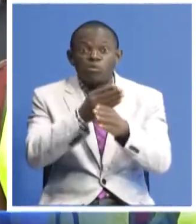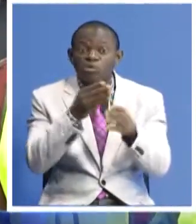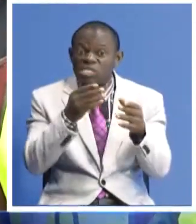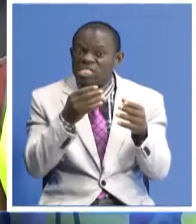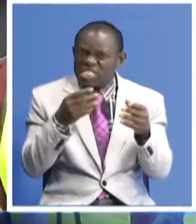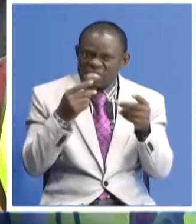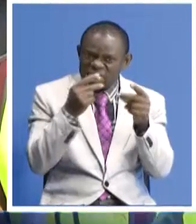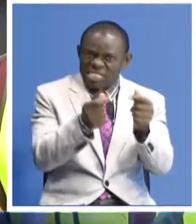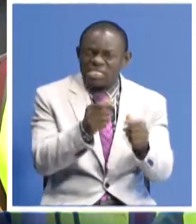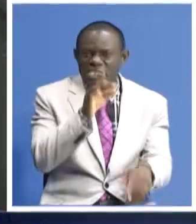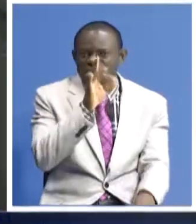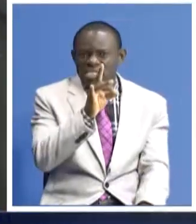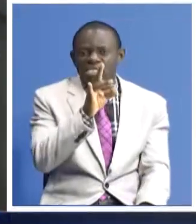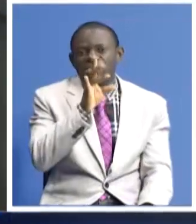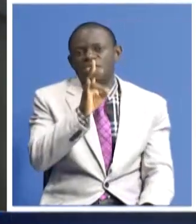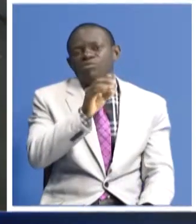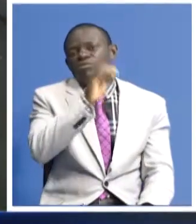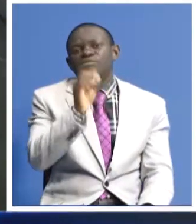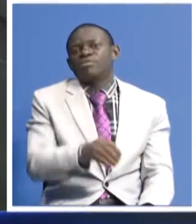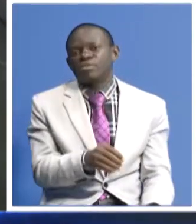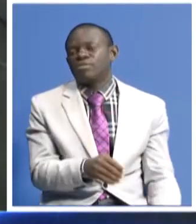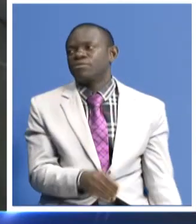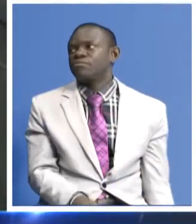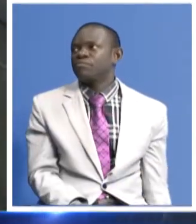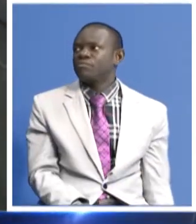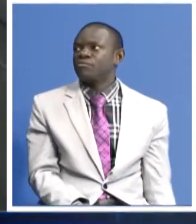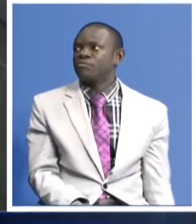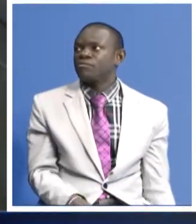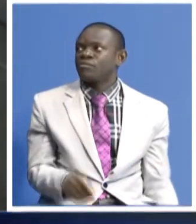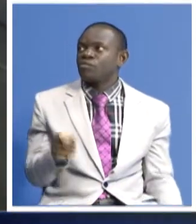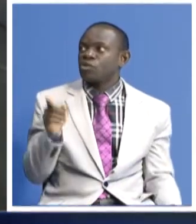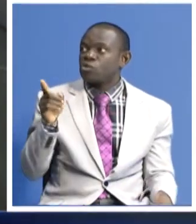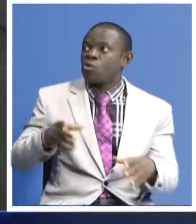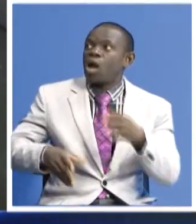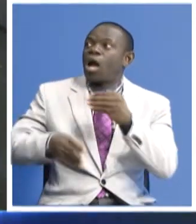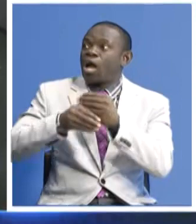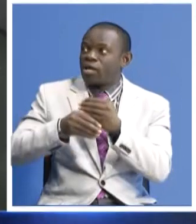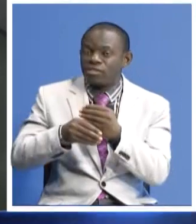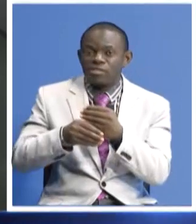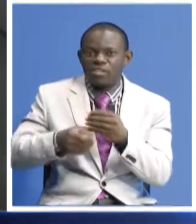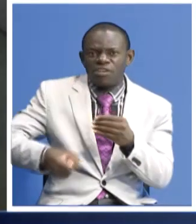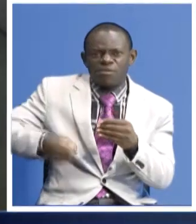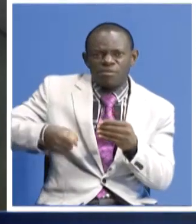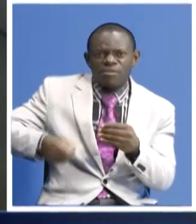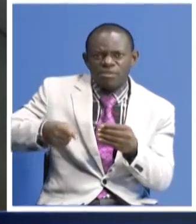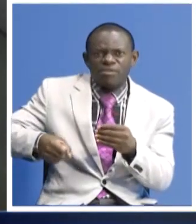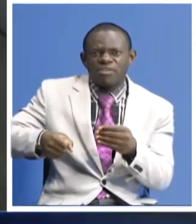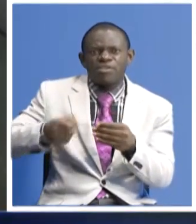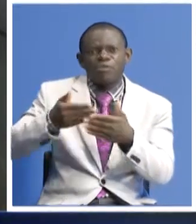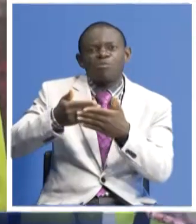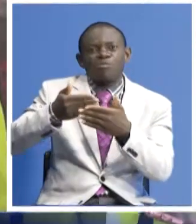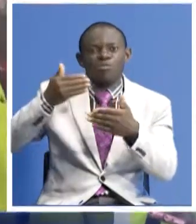at 87%. One of the new features will be that luggage will be checked in before